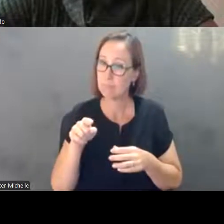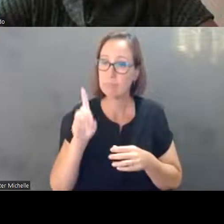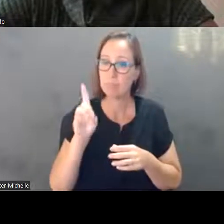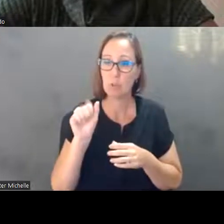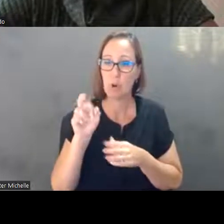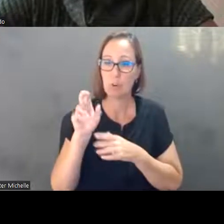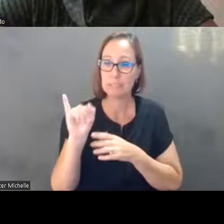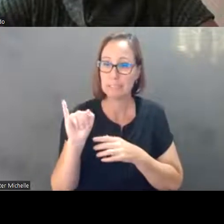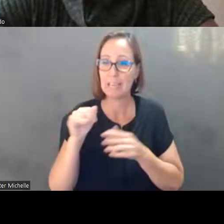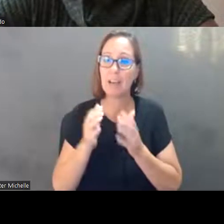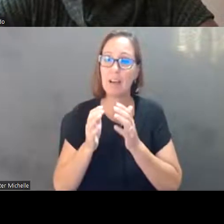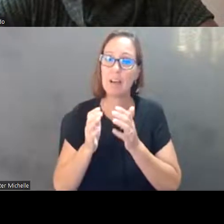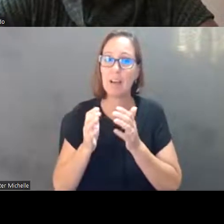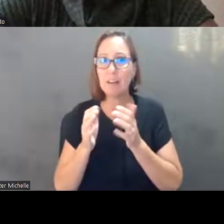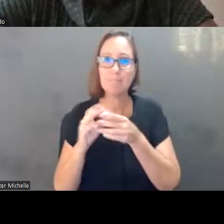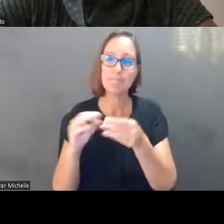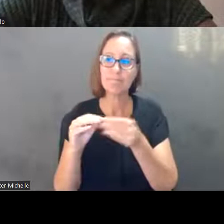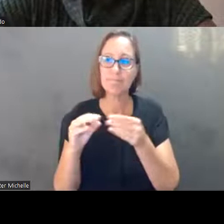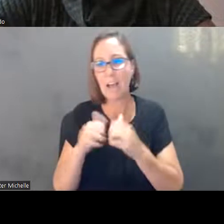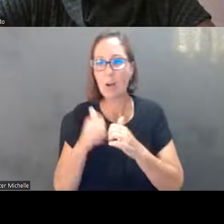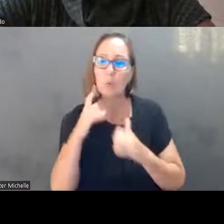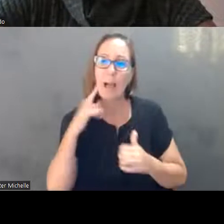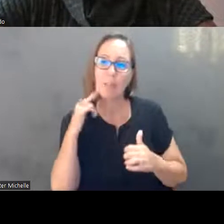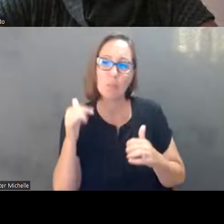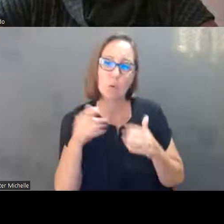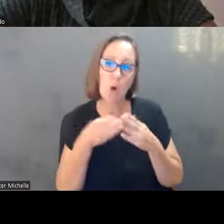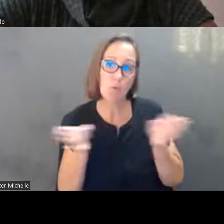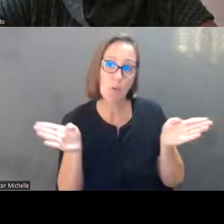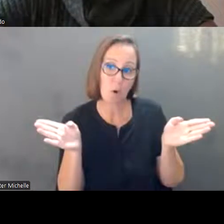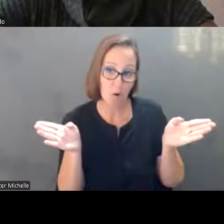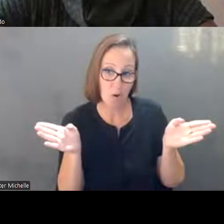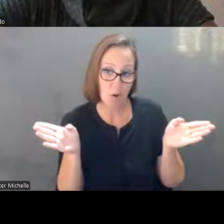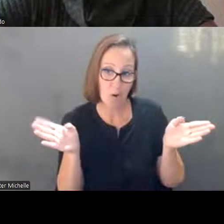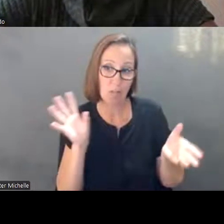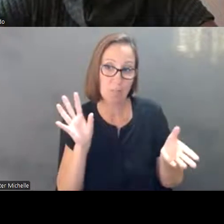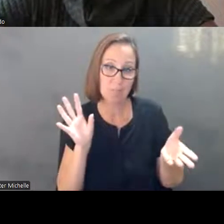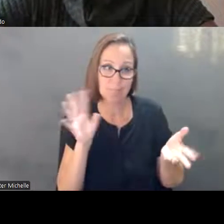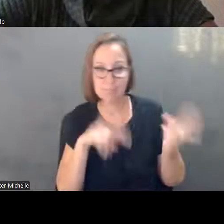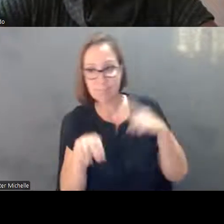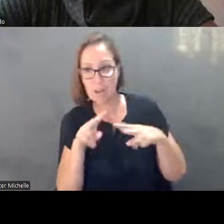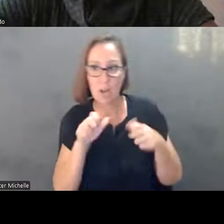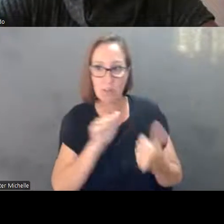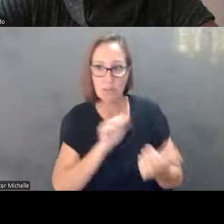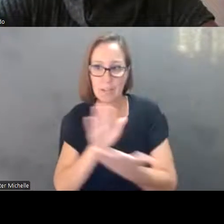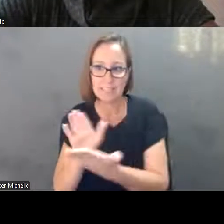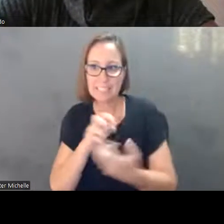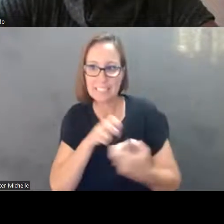the ways that California overall is looking to address some of the issues that we just spoke about.